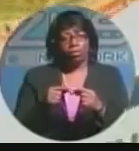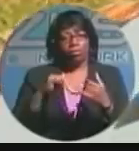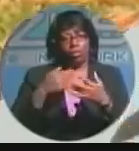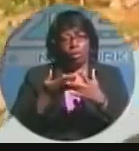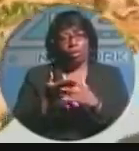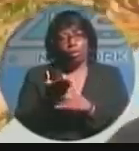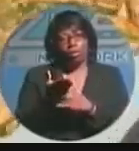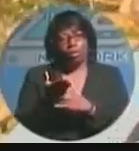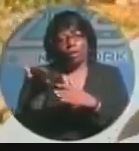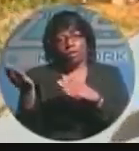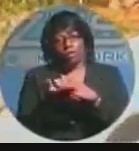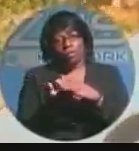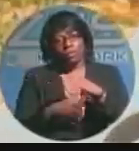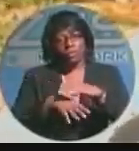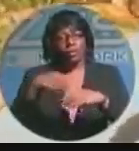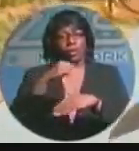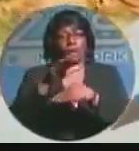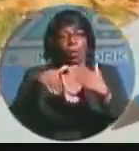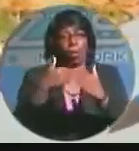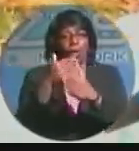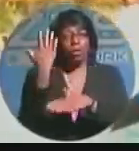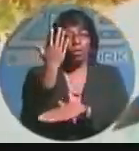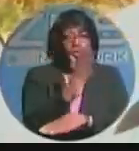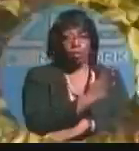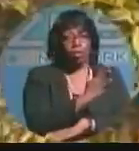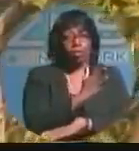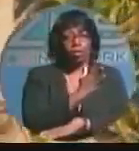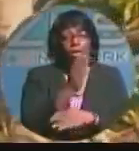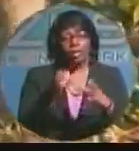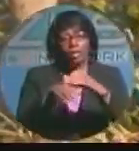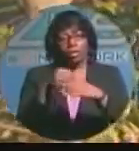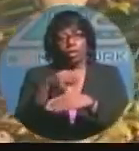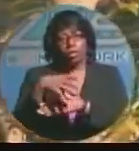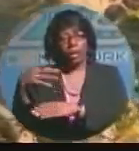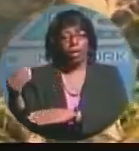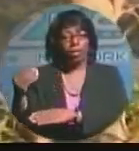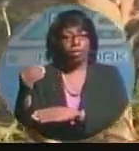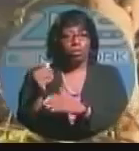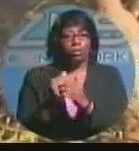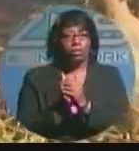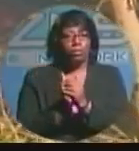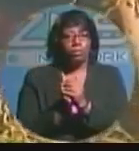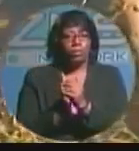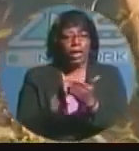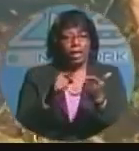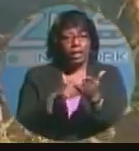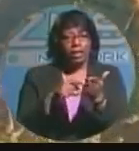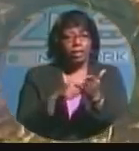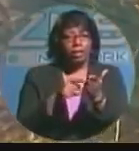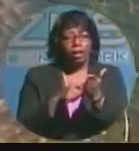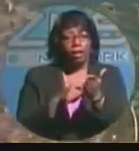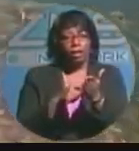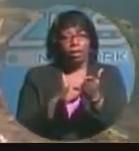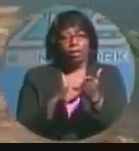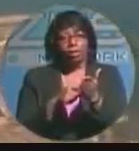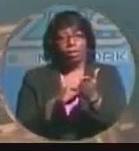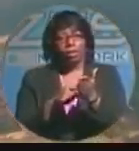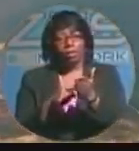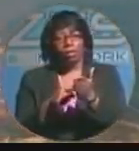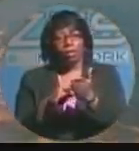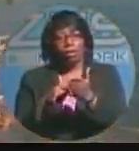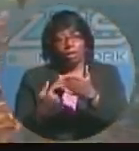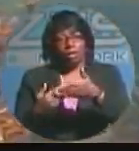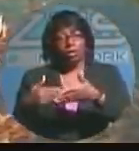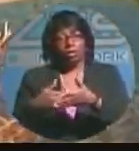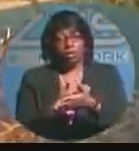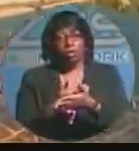and cut out all the trees and threw them out on the outside. And these are the suckers that came up. Now